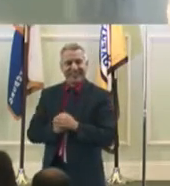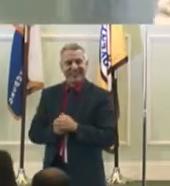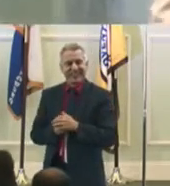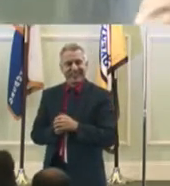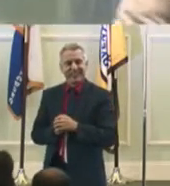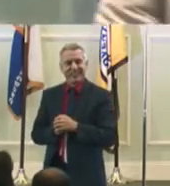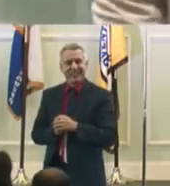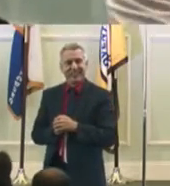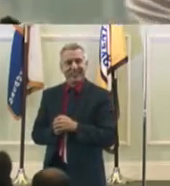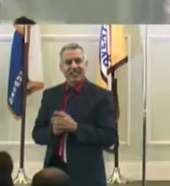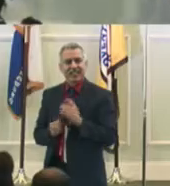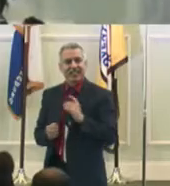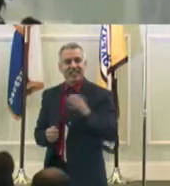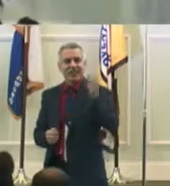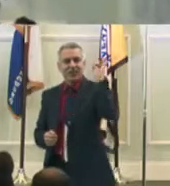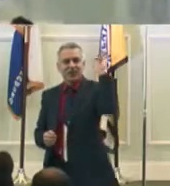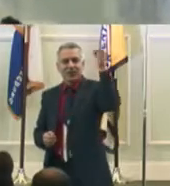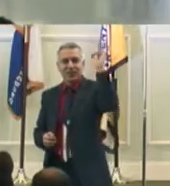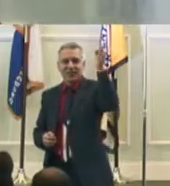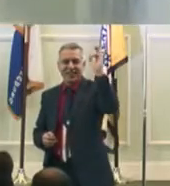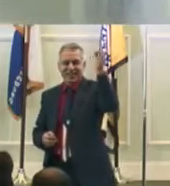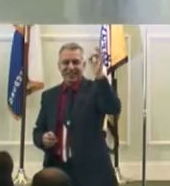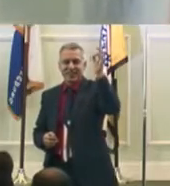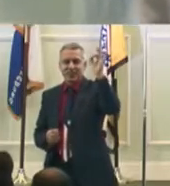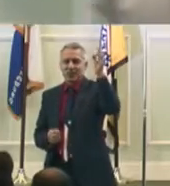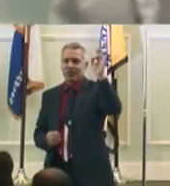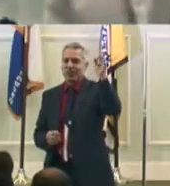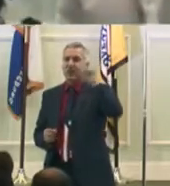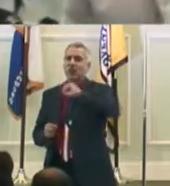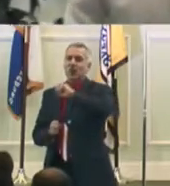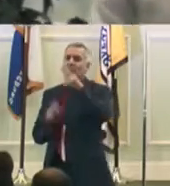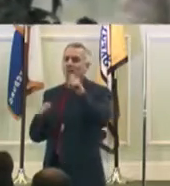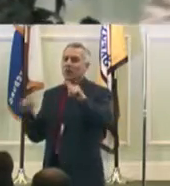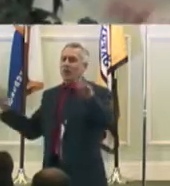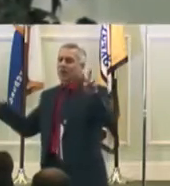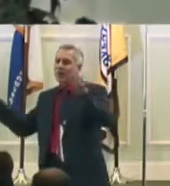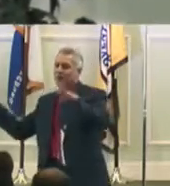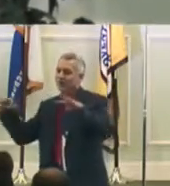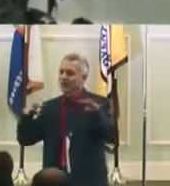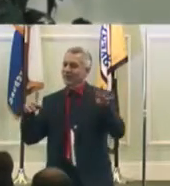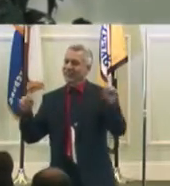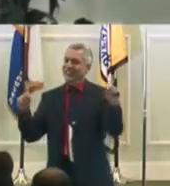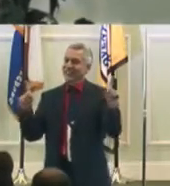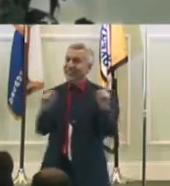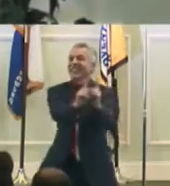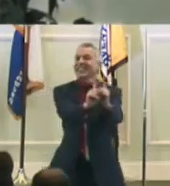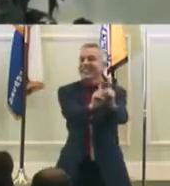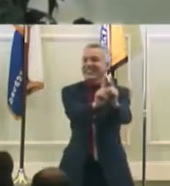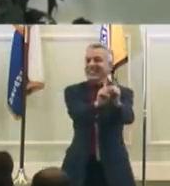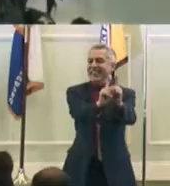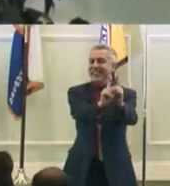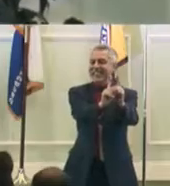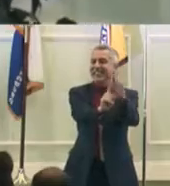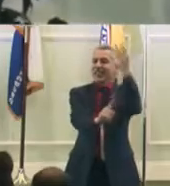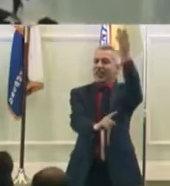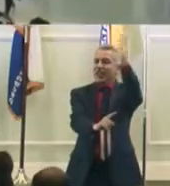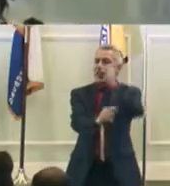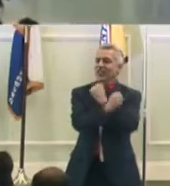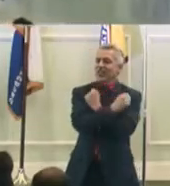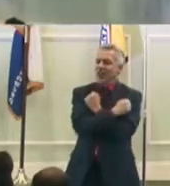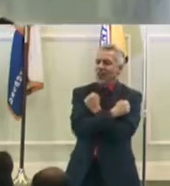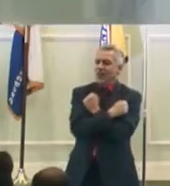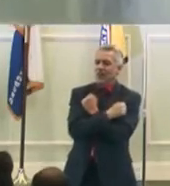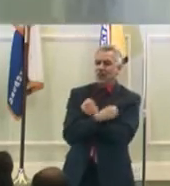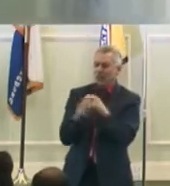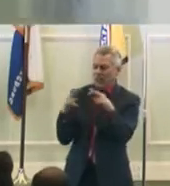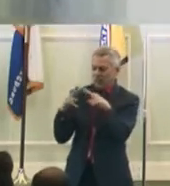have a sermon say, but you know, that's really not probably when Jesus rose, right? Or I can say, hey, you know, our church is, we're celebrating the life of Christ